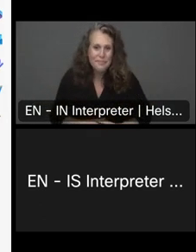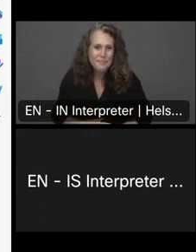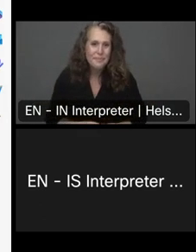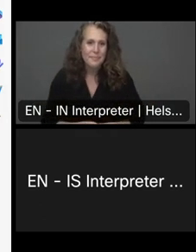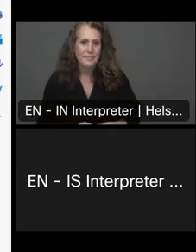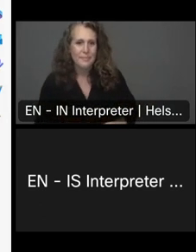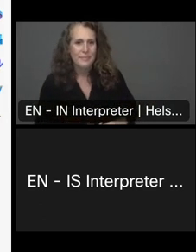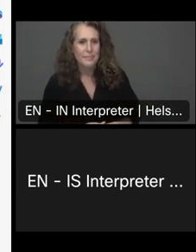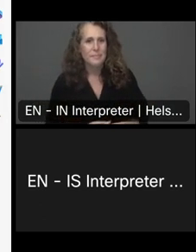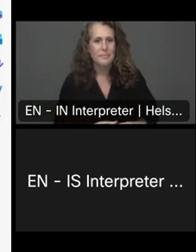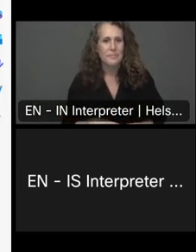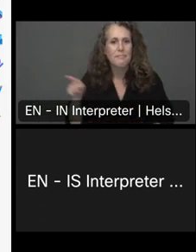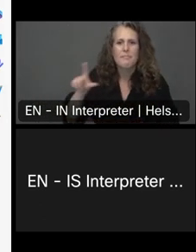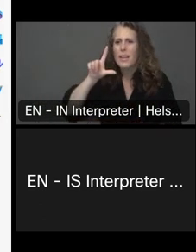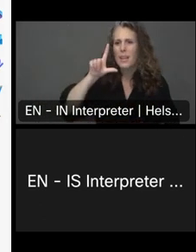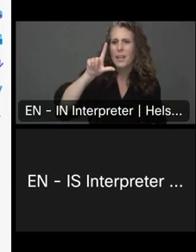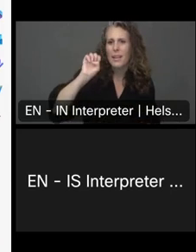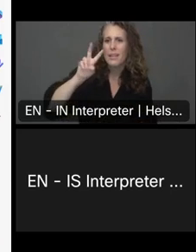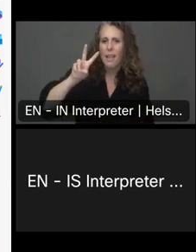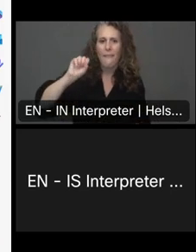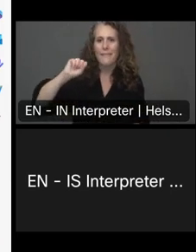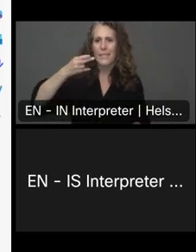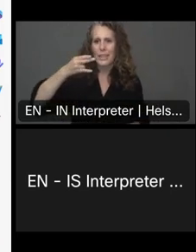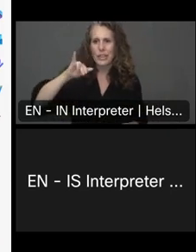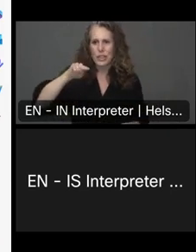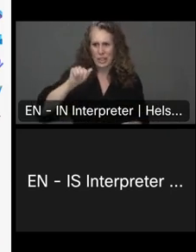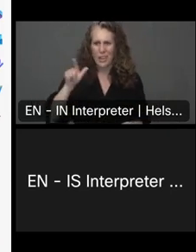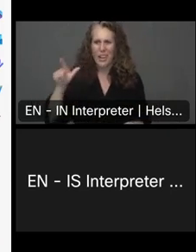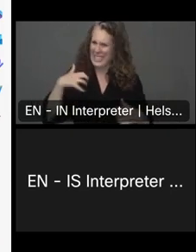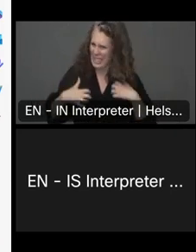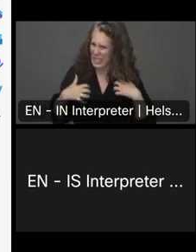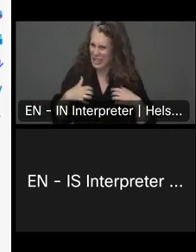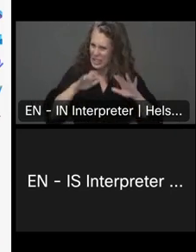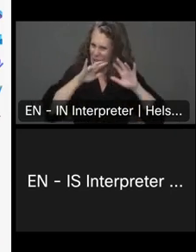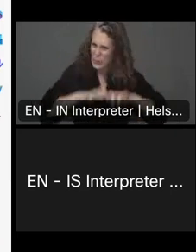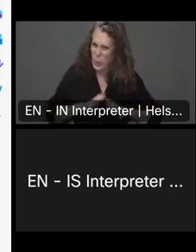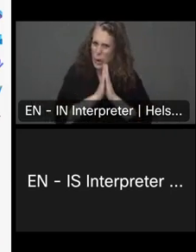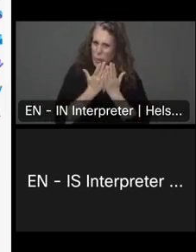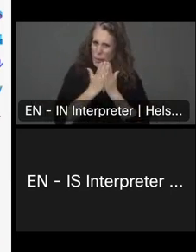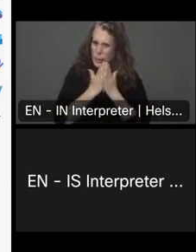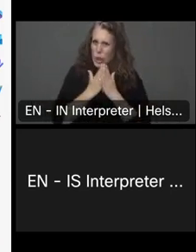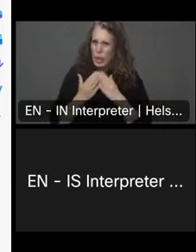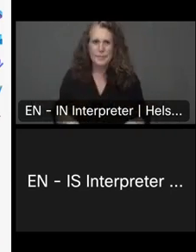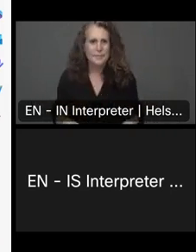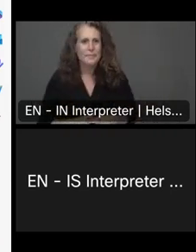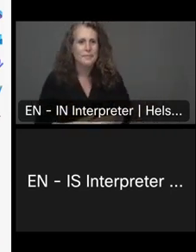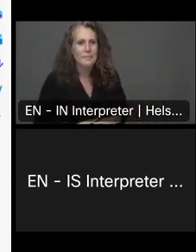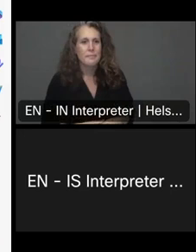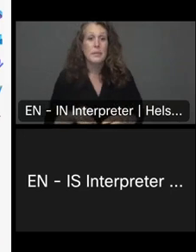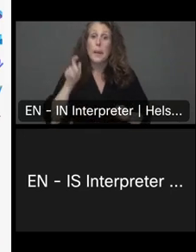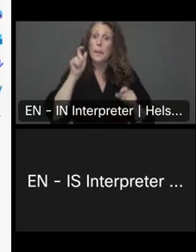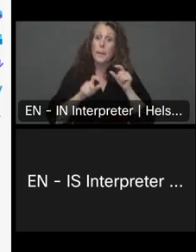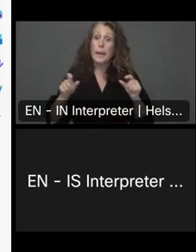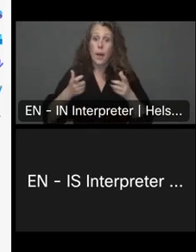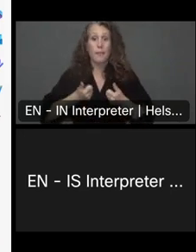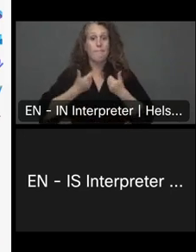Levshina, who's written a very interesting book summarizing a lot of work in this area. Language users have a bias